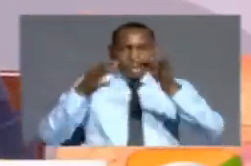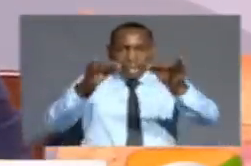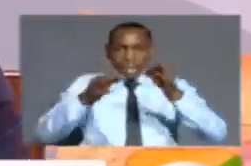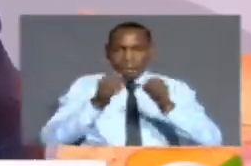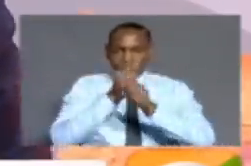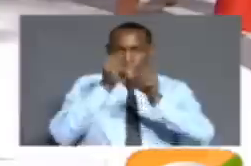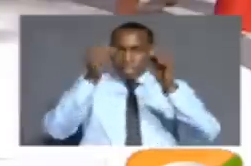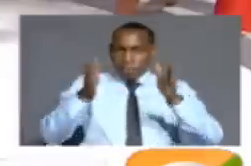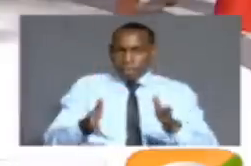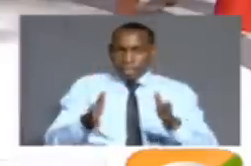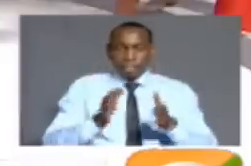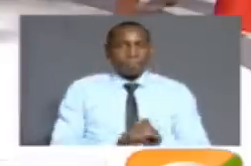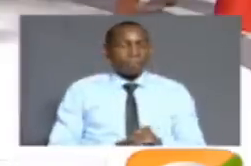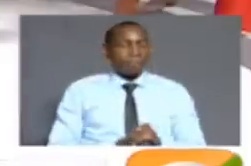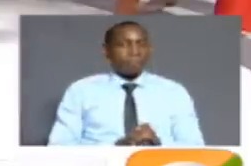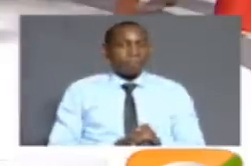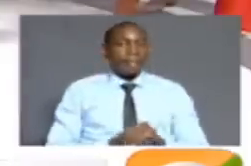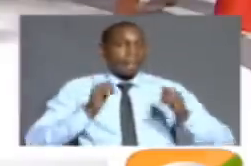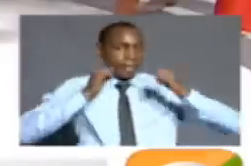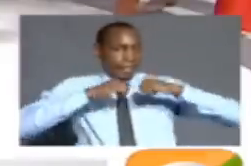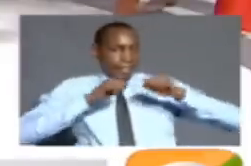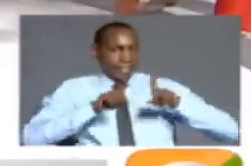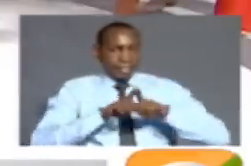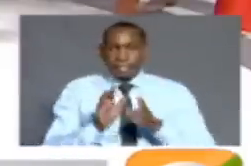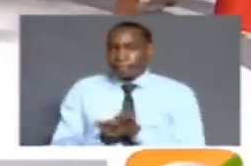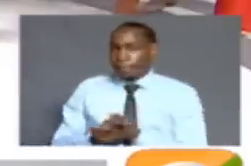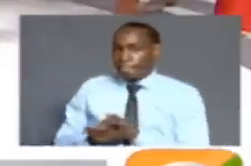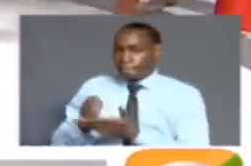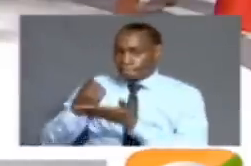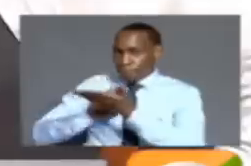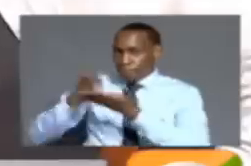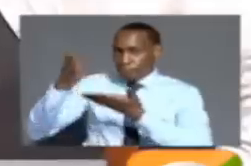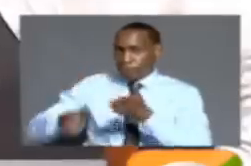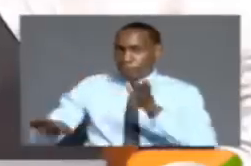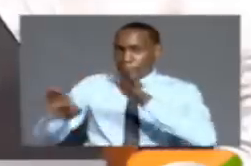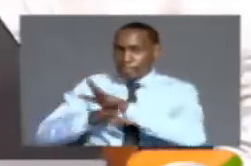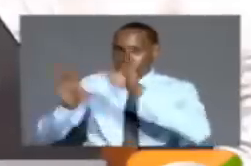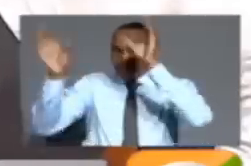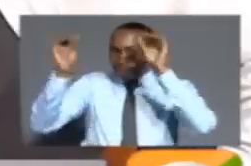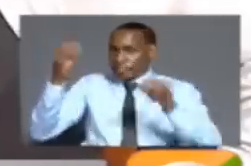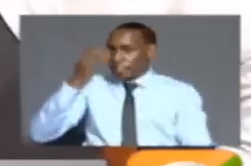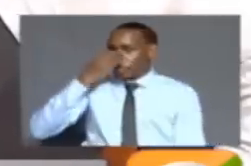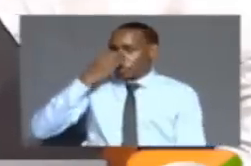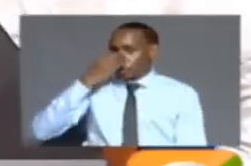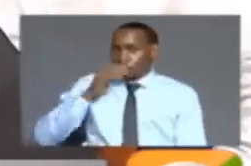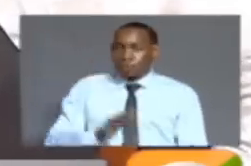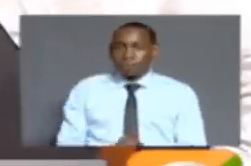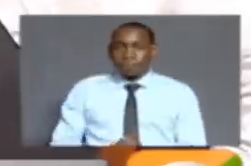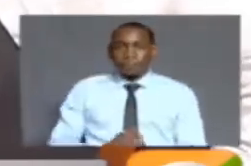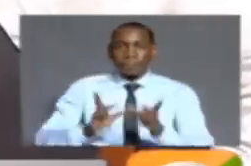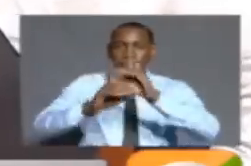Okay, let me ask you this. So over the weekend, Deputy President William Ruto came out and